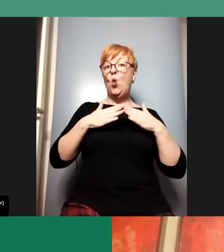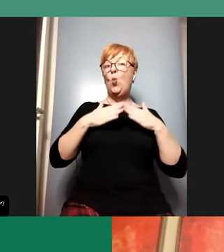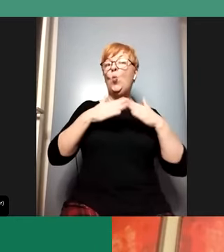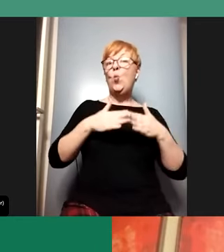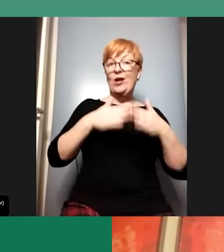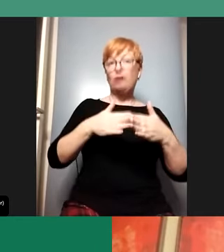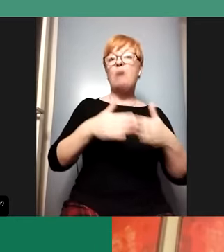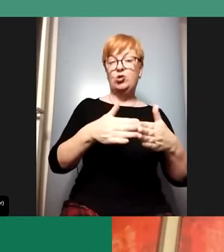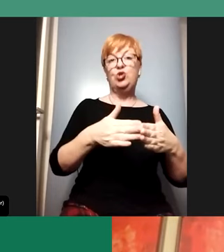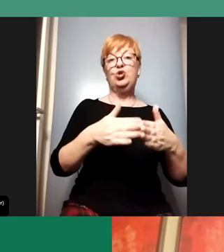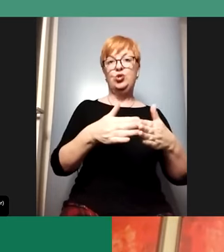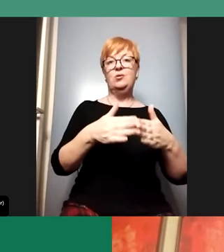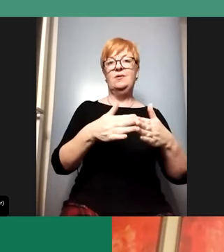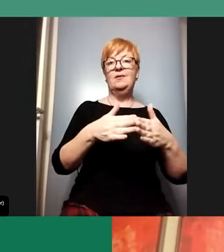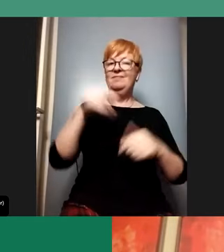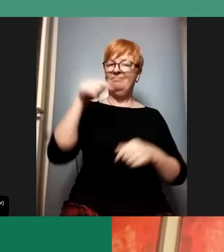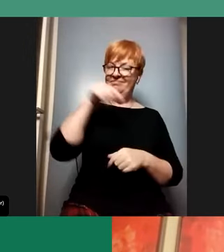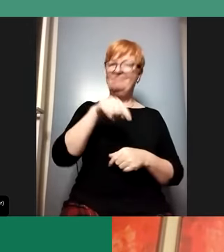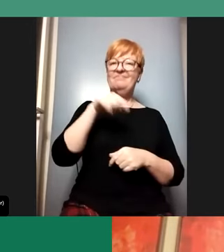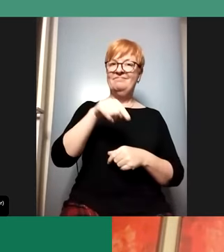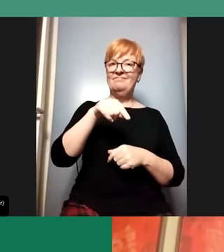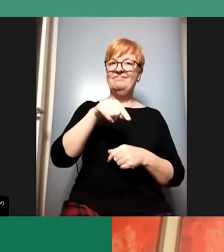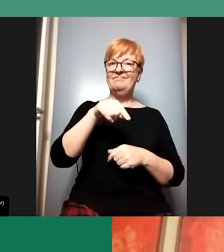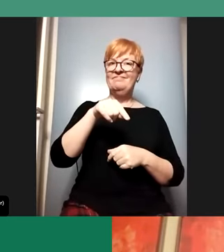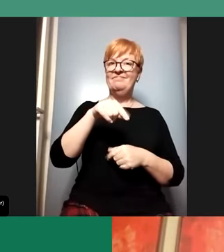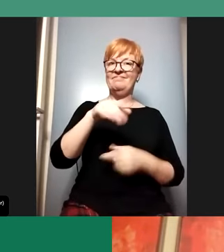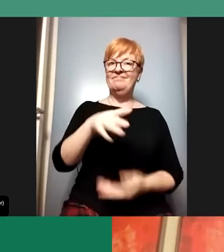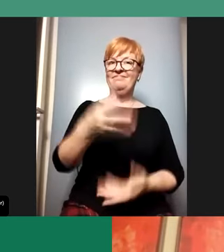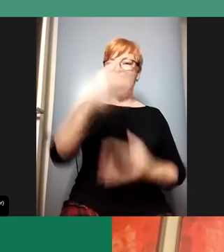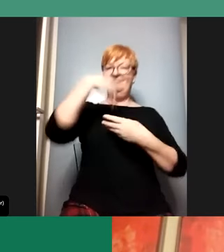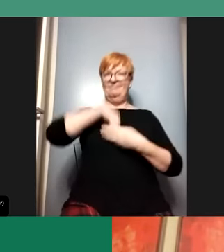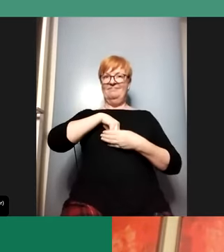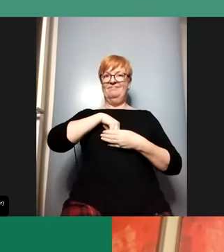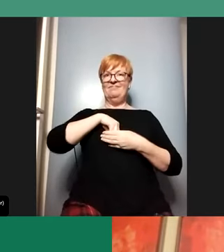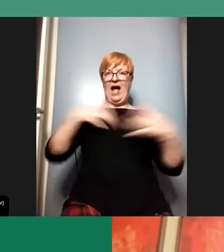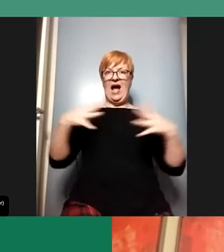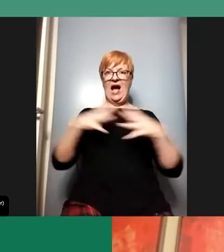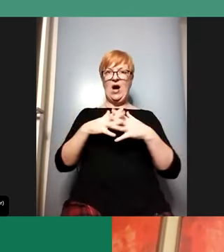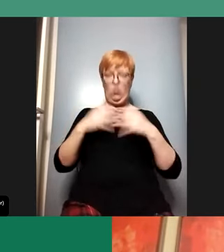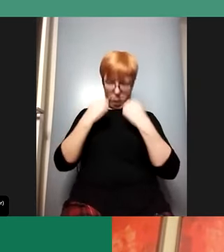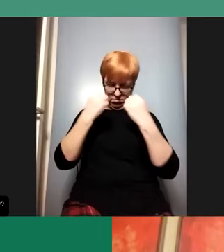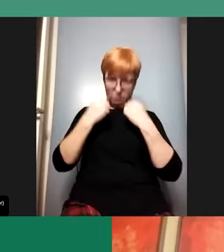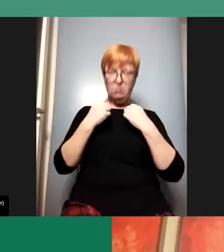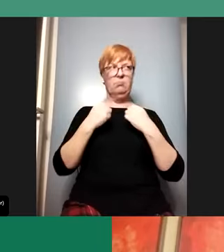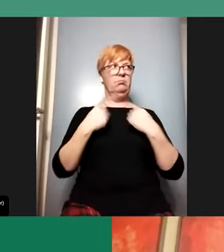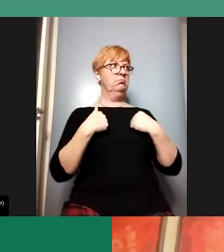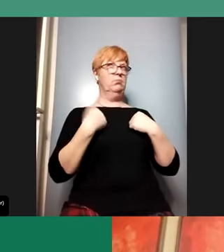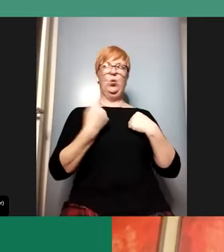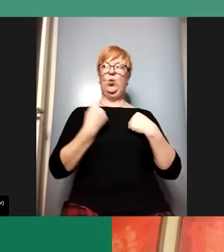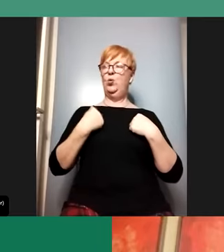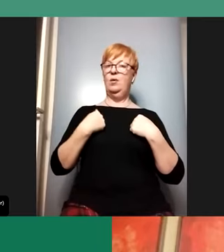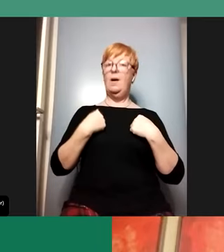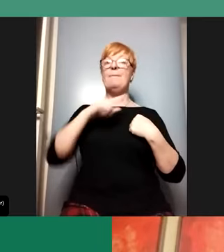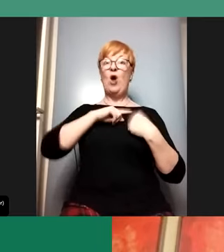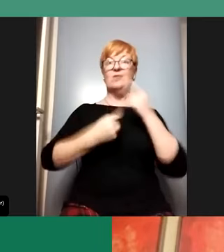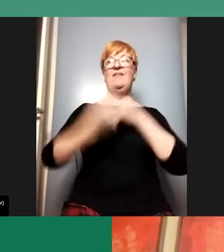part to play in the way British people have defined themselves. And that's quite important. You know, it's because of that influx of